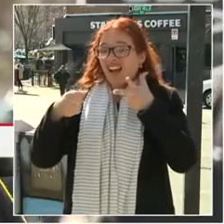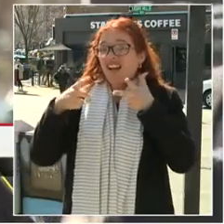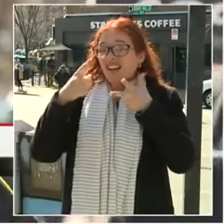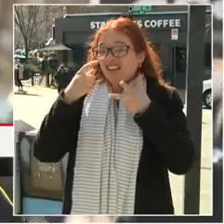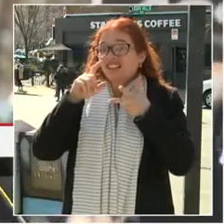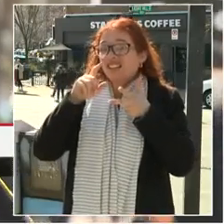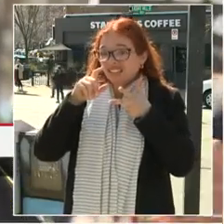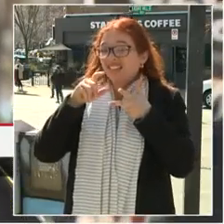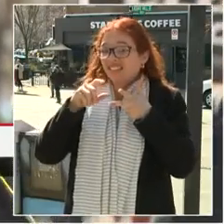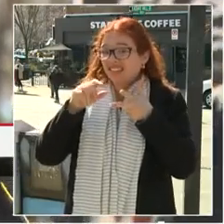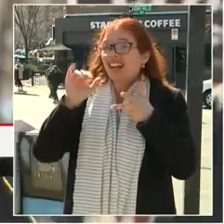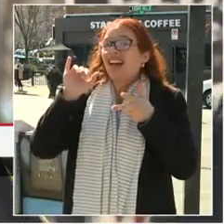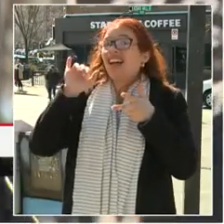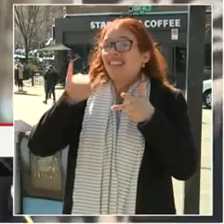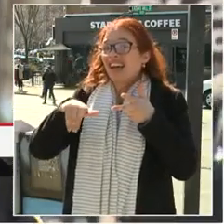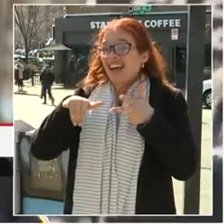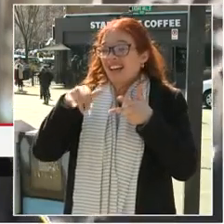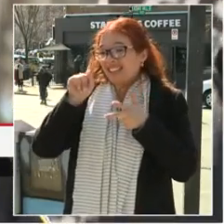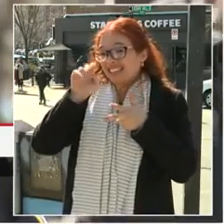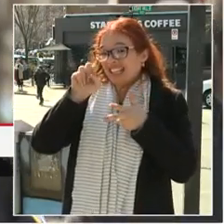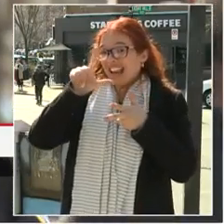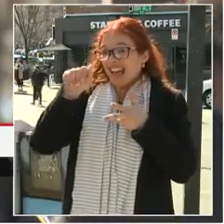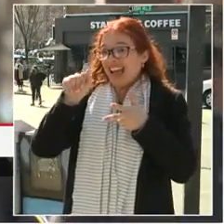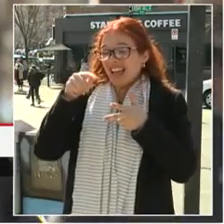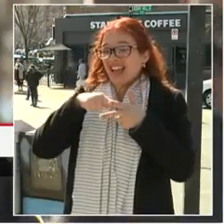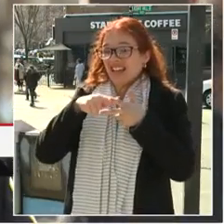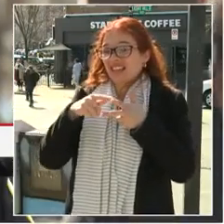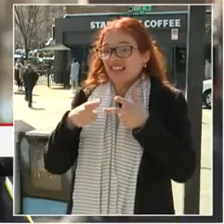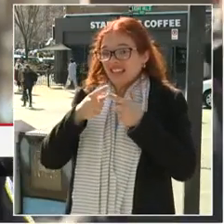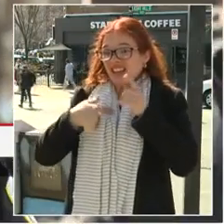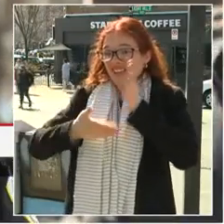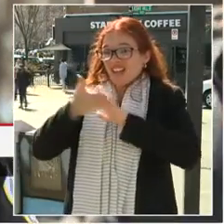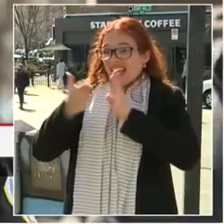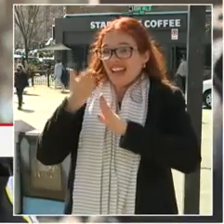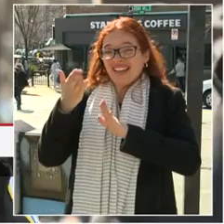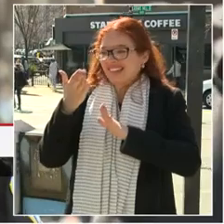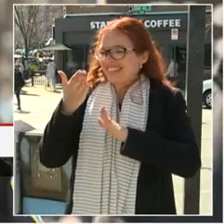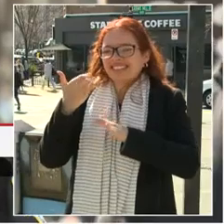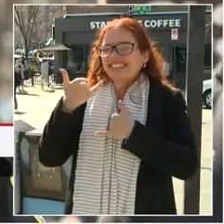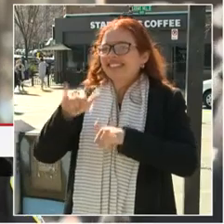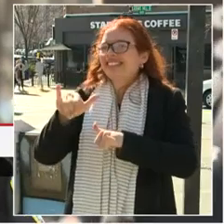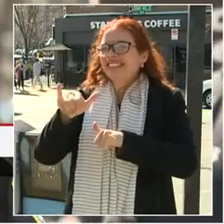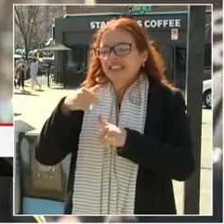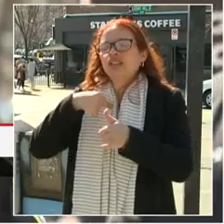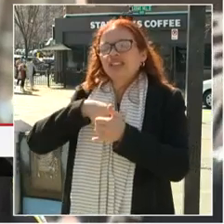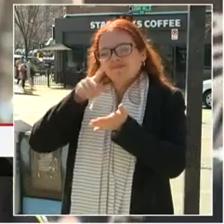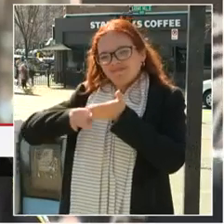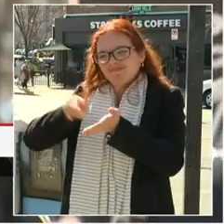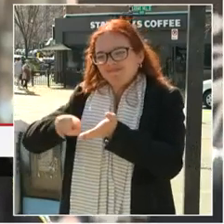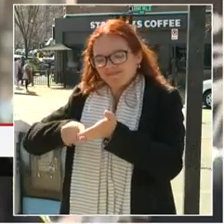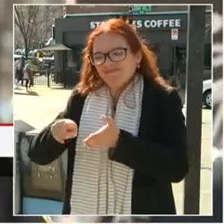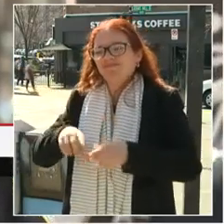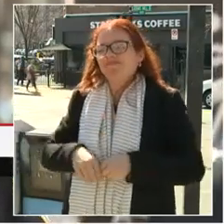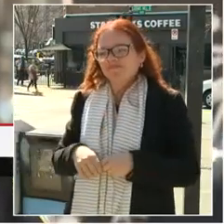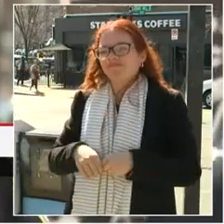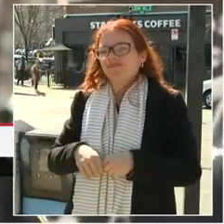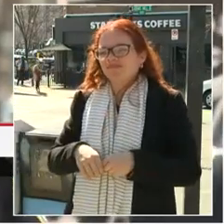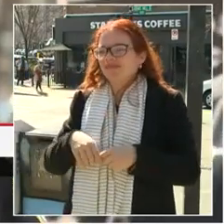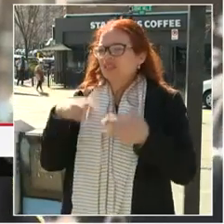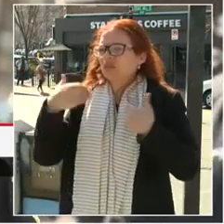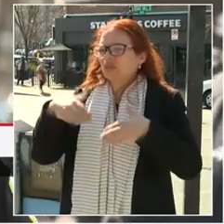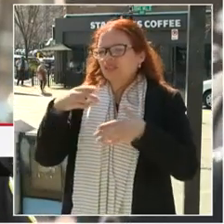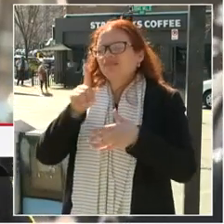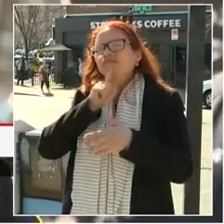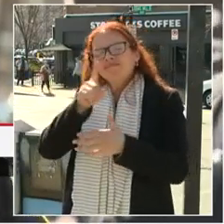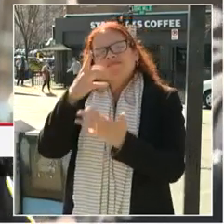We know that the vehicle was not operating on its own. So we're still in the investigation phase of this very tragic accident where a lot of people were